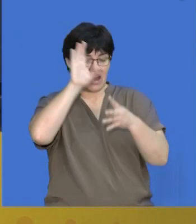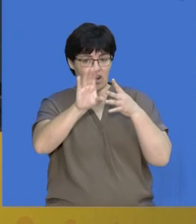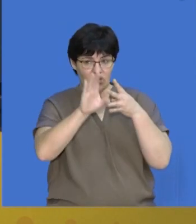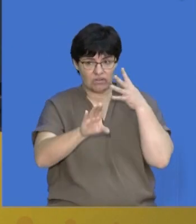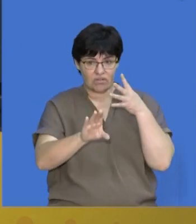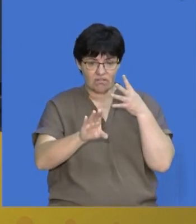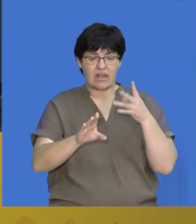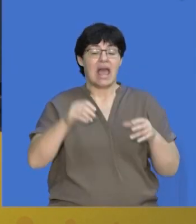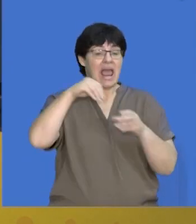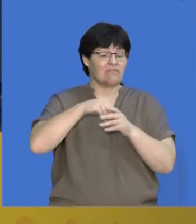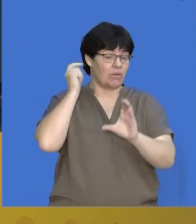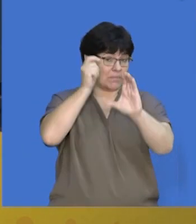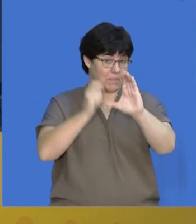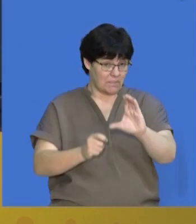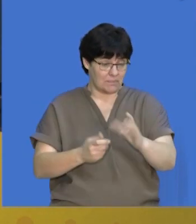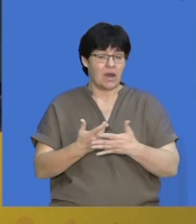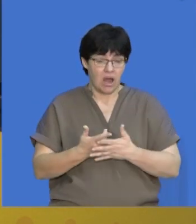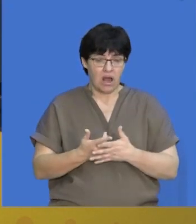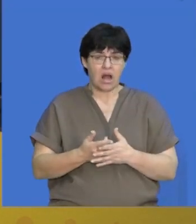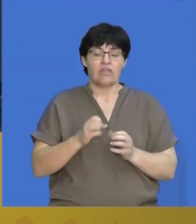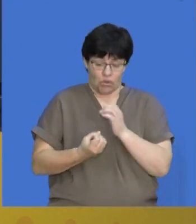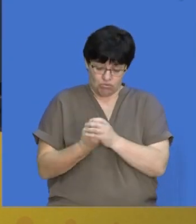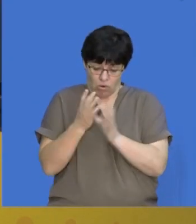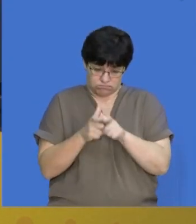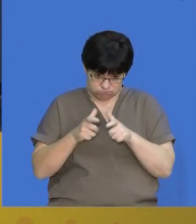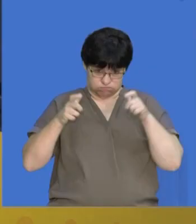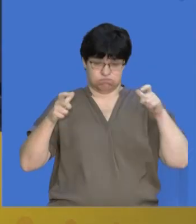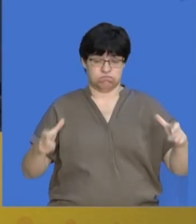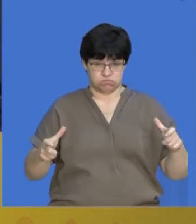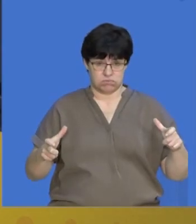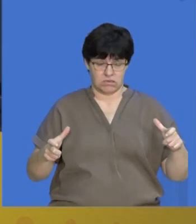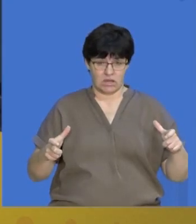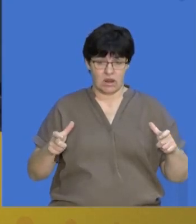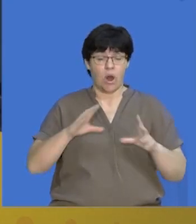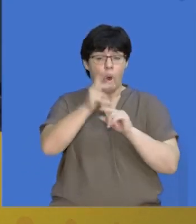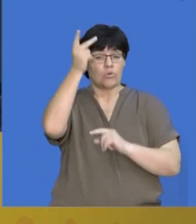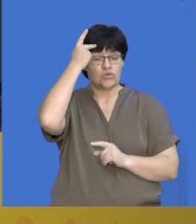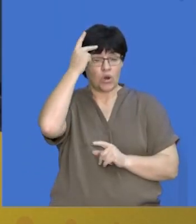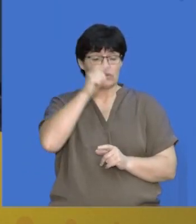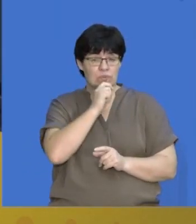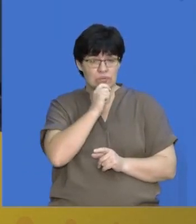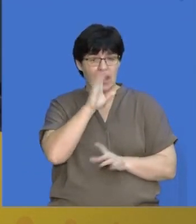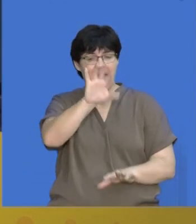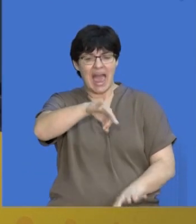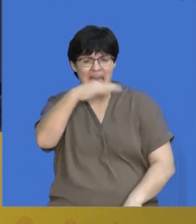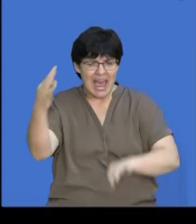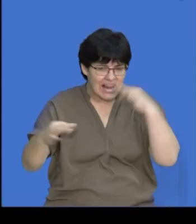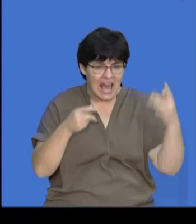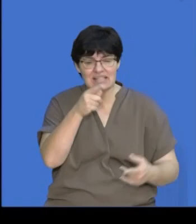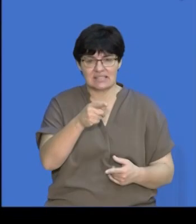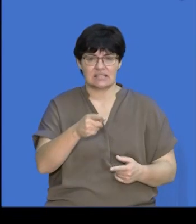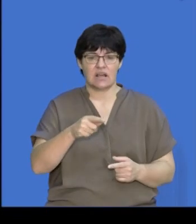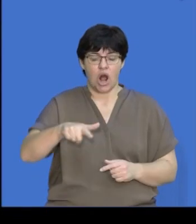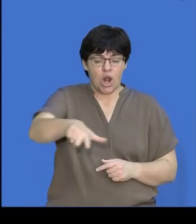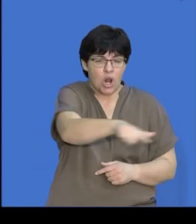of informal settlements, the growth of informal settlements, now using that knowledge, analyze how the